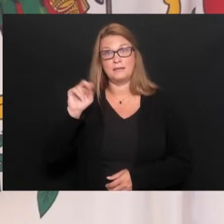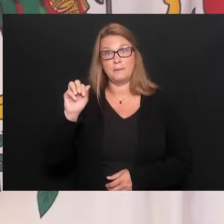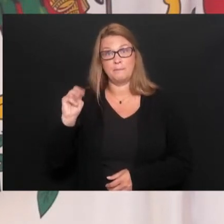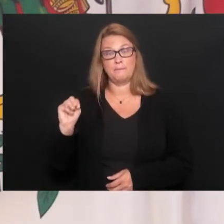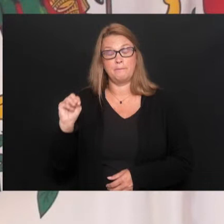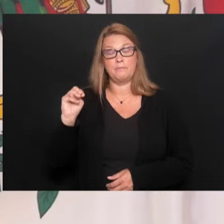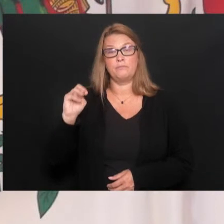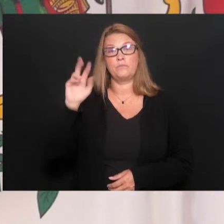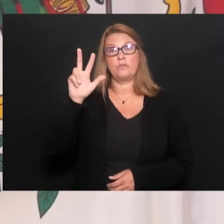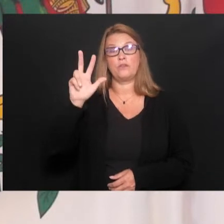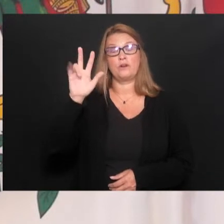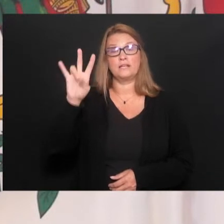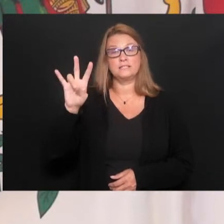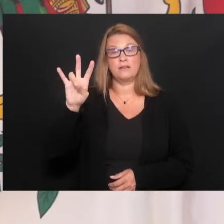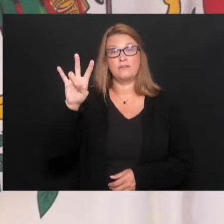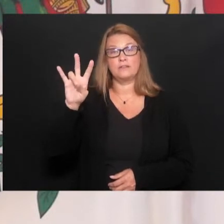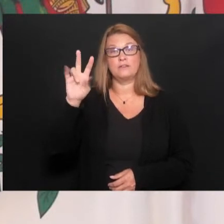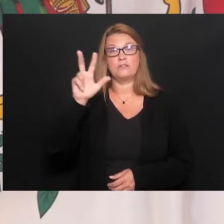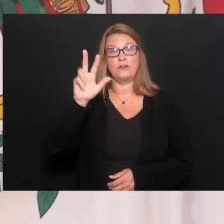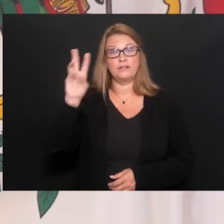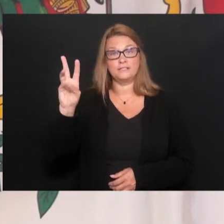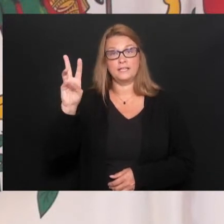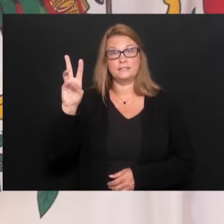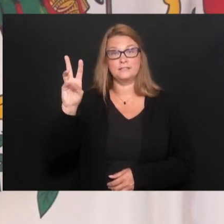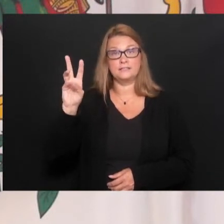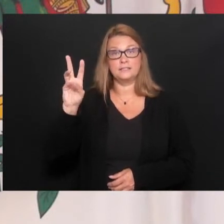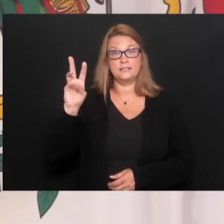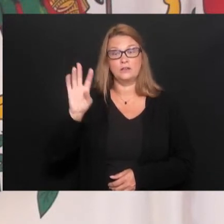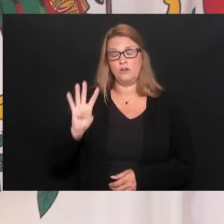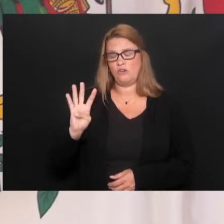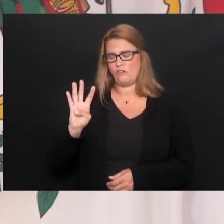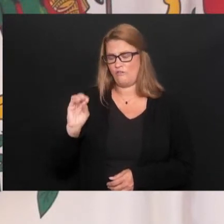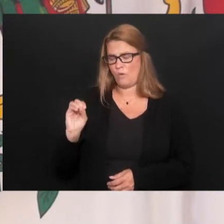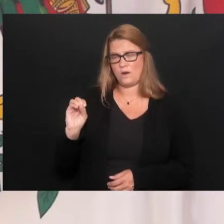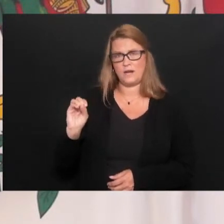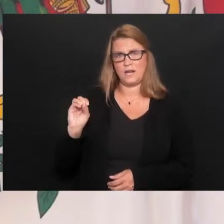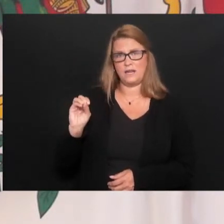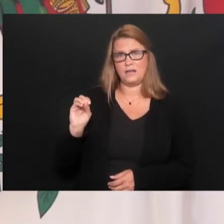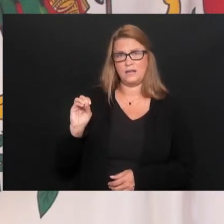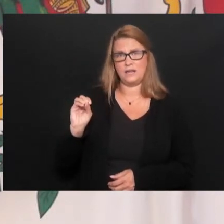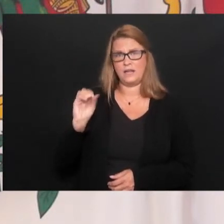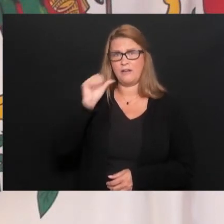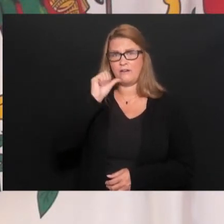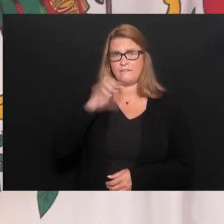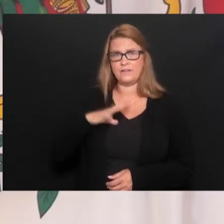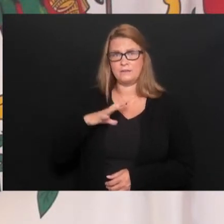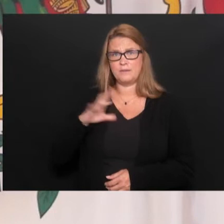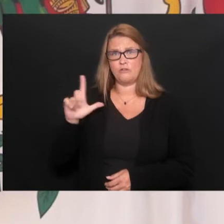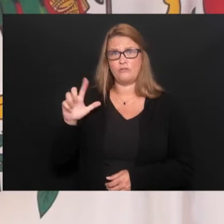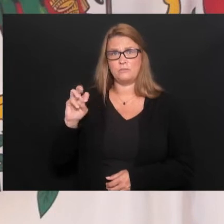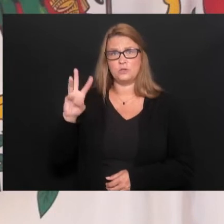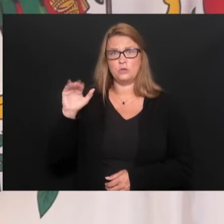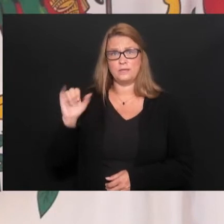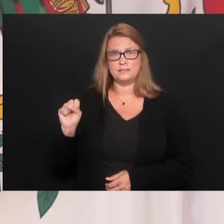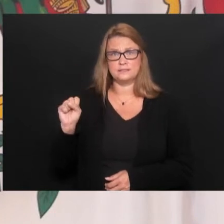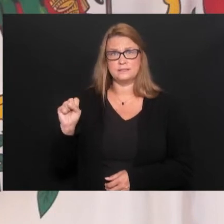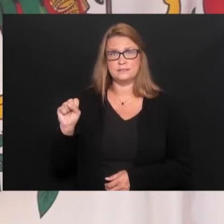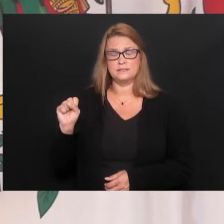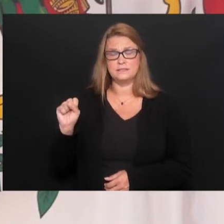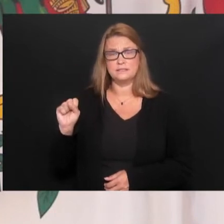The 3,736th death, a 40-year-old female from Lewis County.